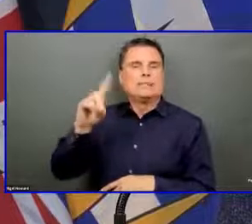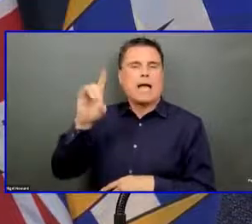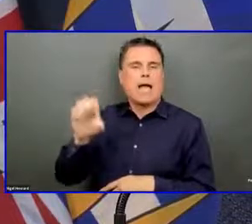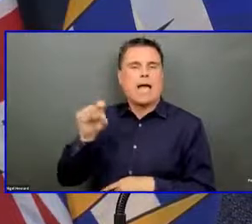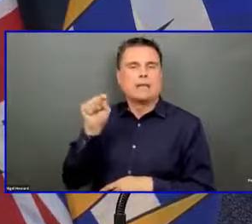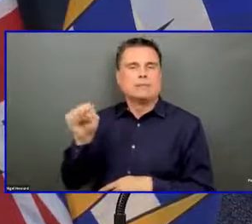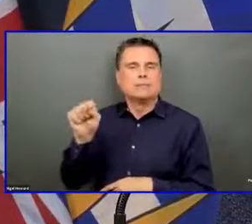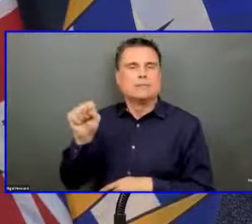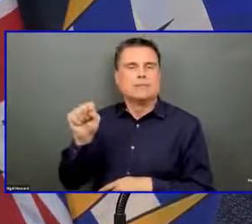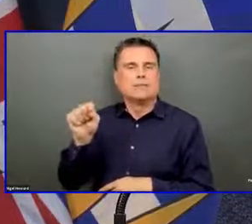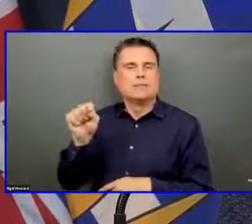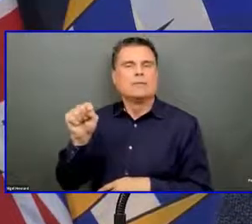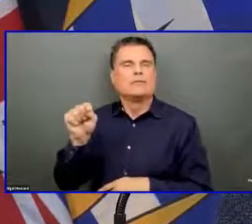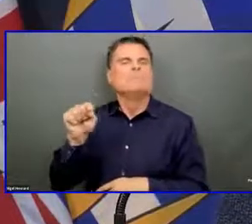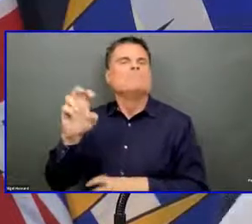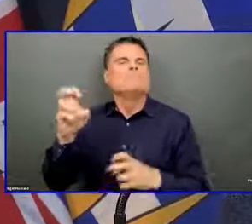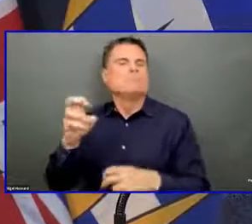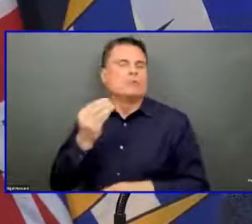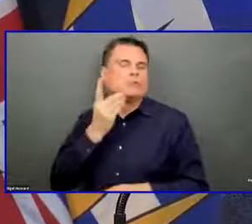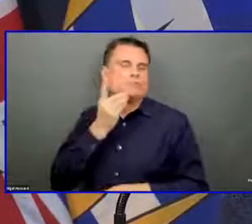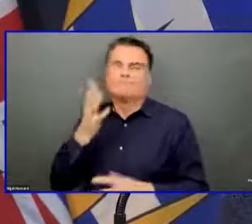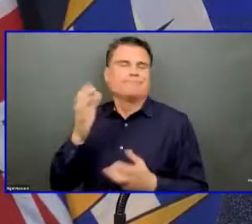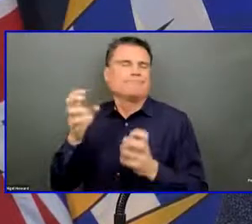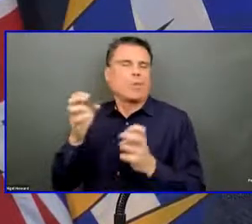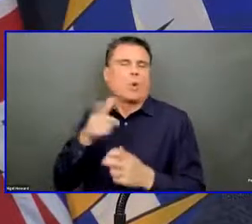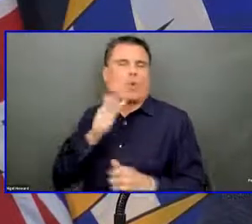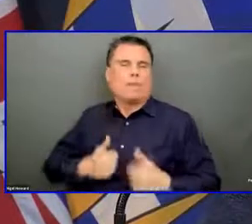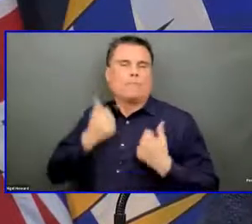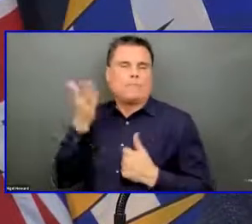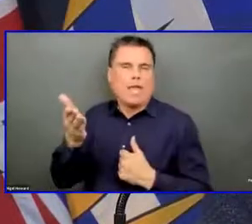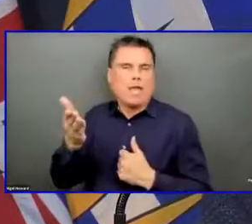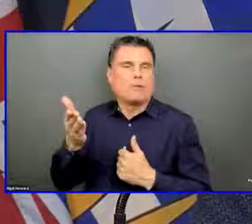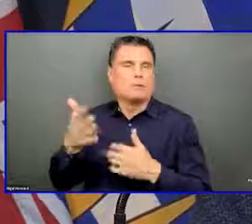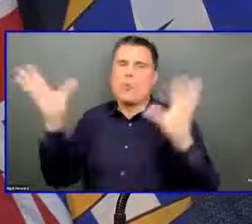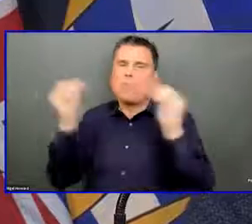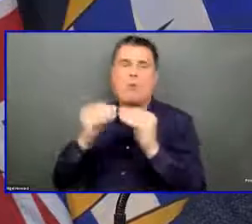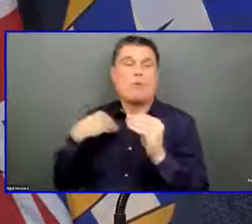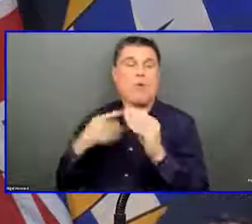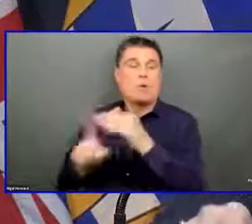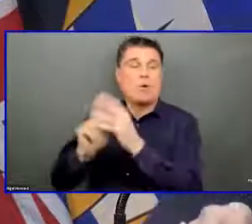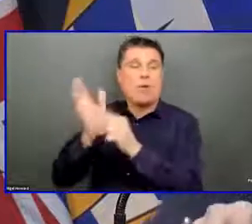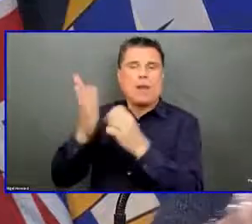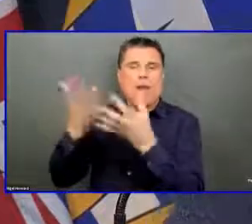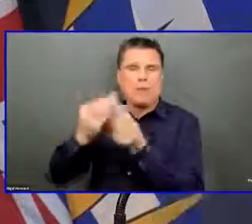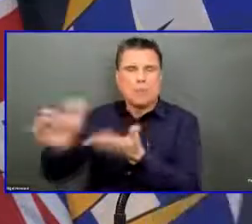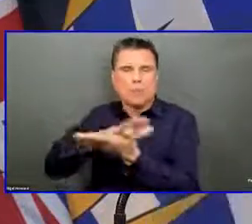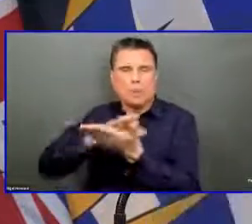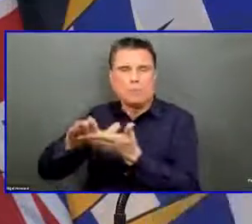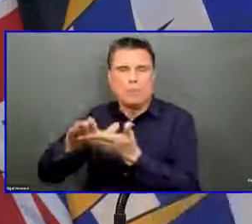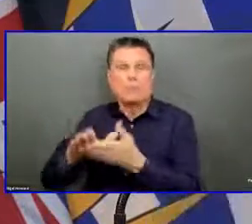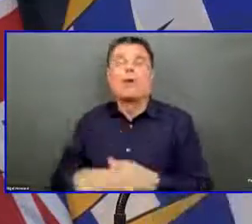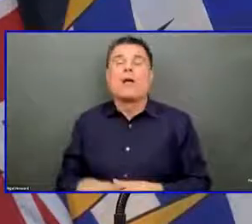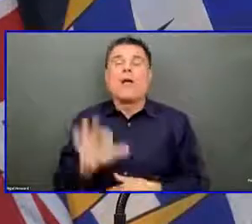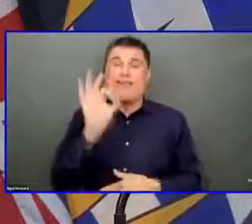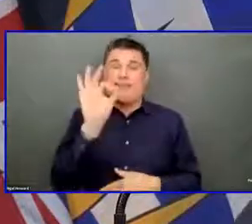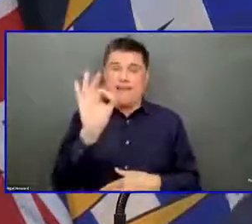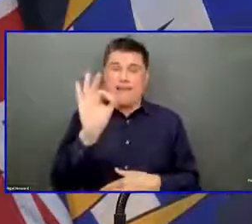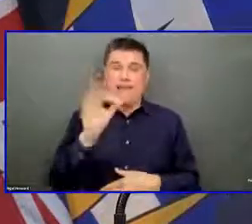and independent living, and 8 in acute care. I'm going to now go to